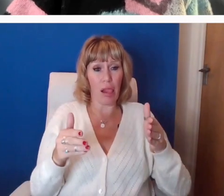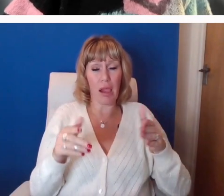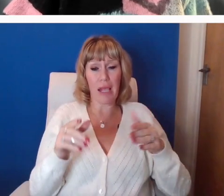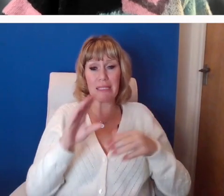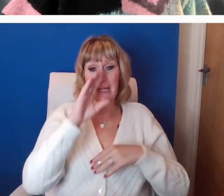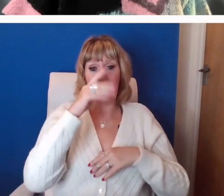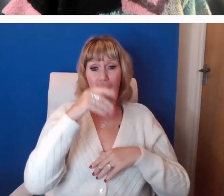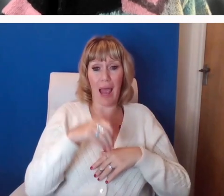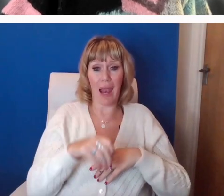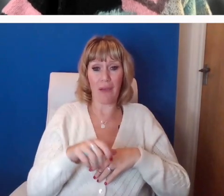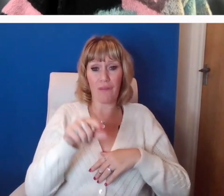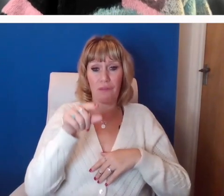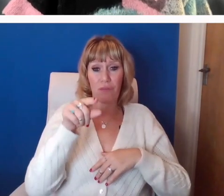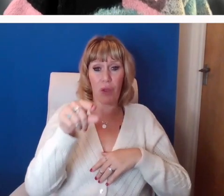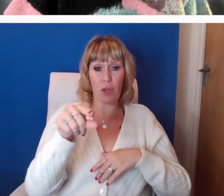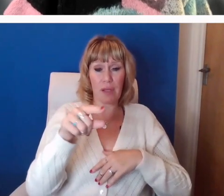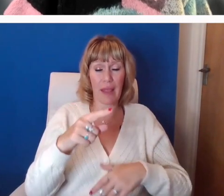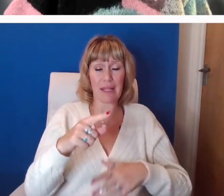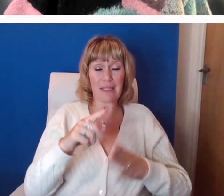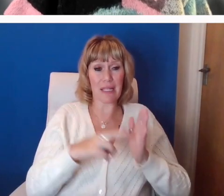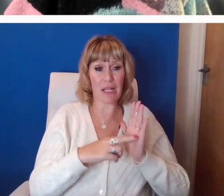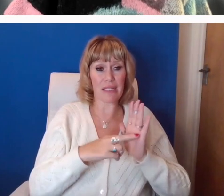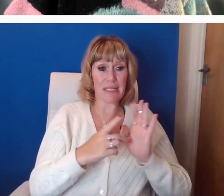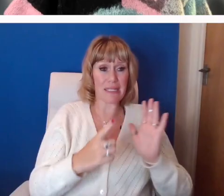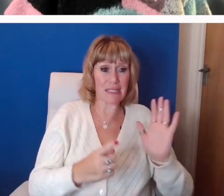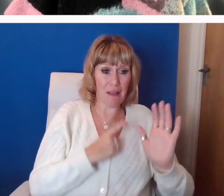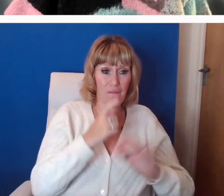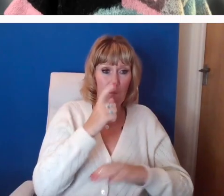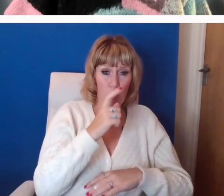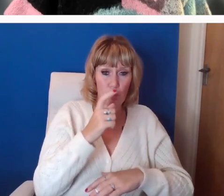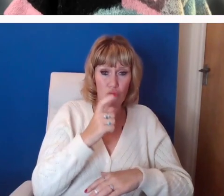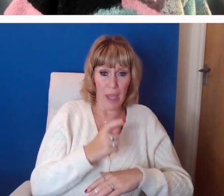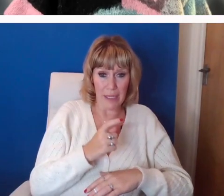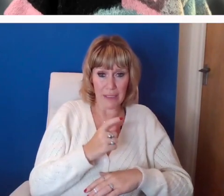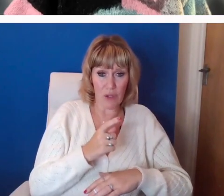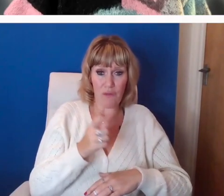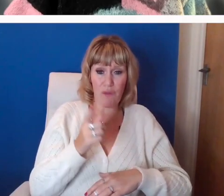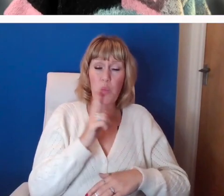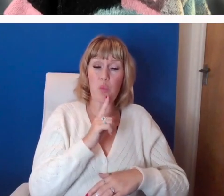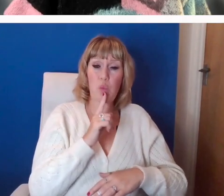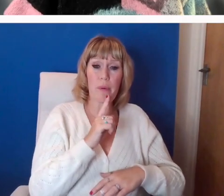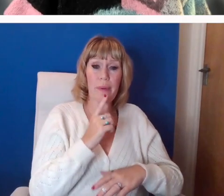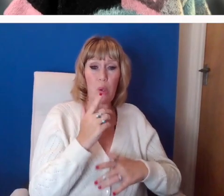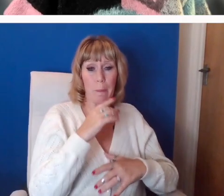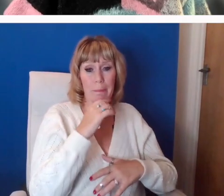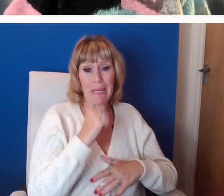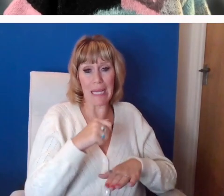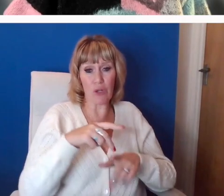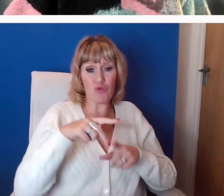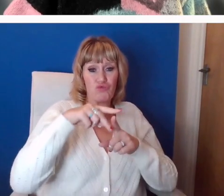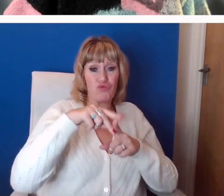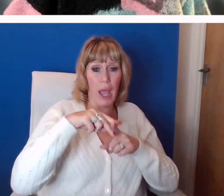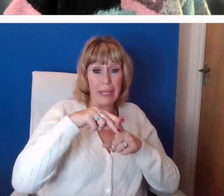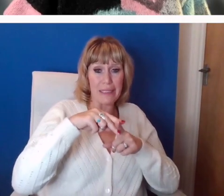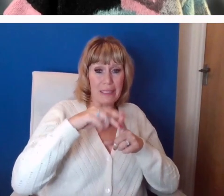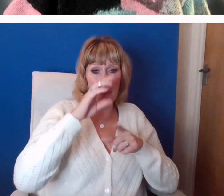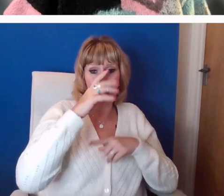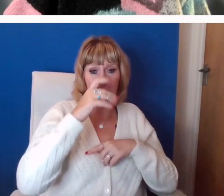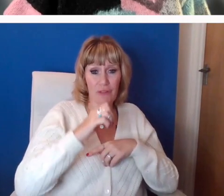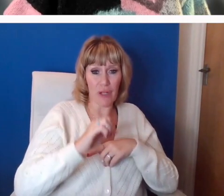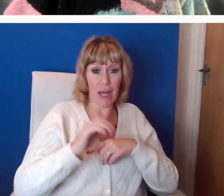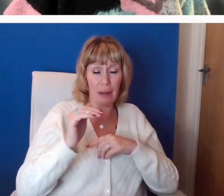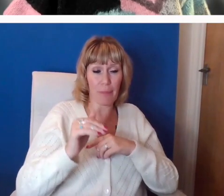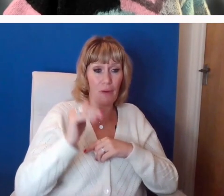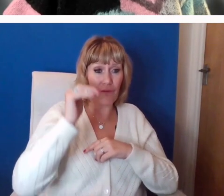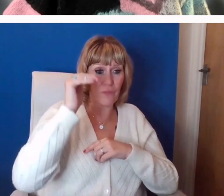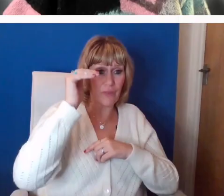Nancy's self-portraits. To the left, there is another painting of a seated figure reading a book, and above that hangs a